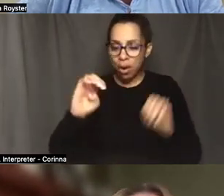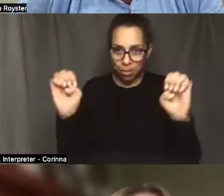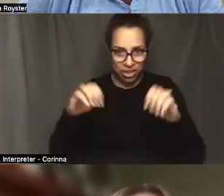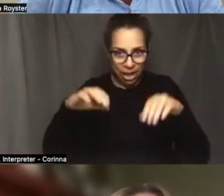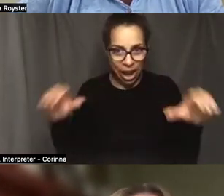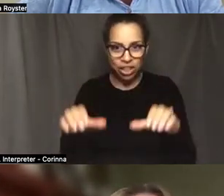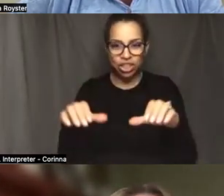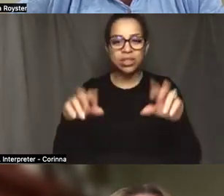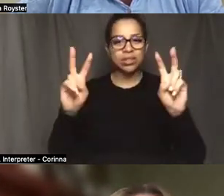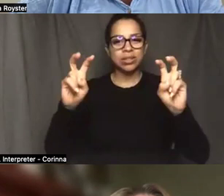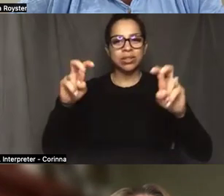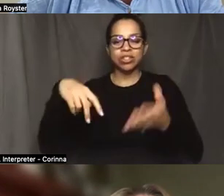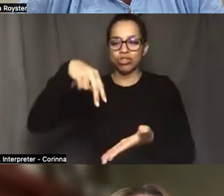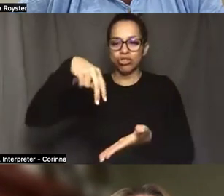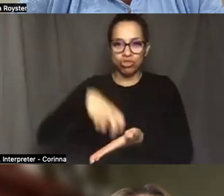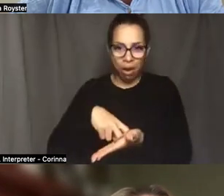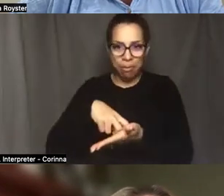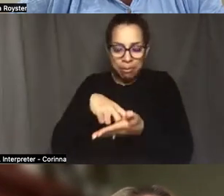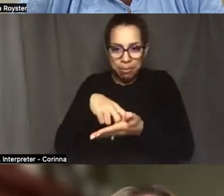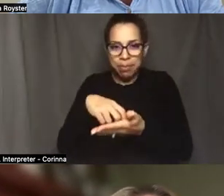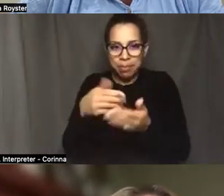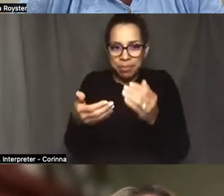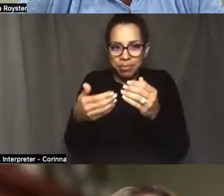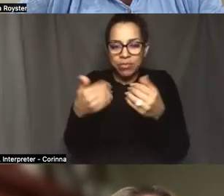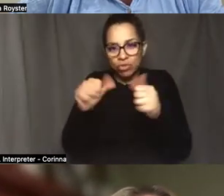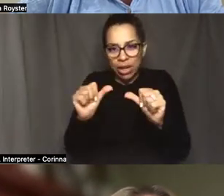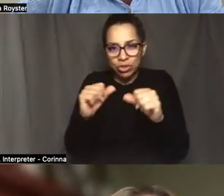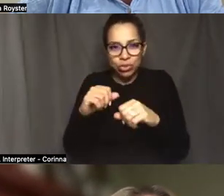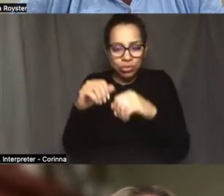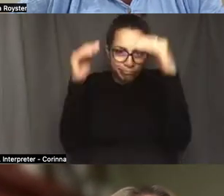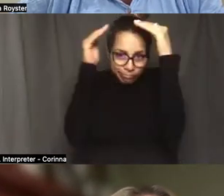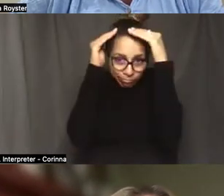hold. We wanted to elaborate on that process.